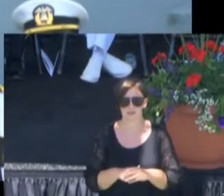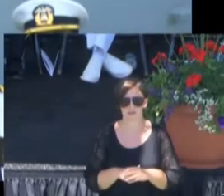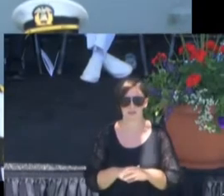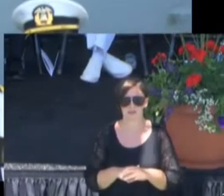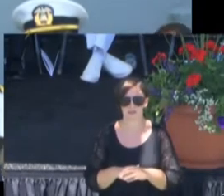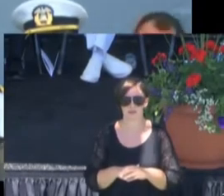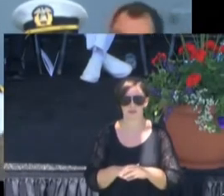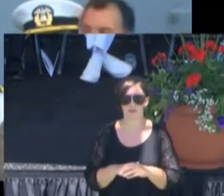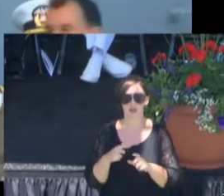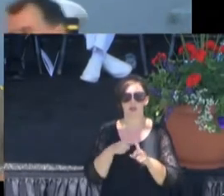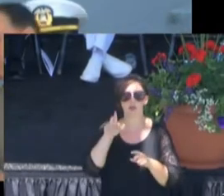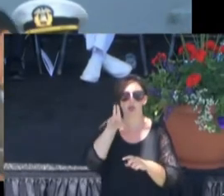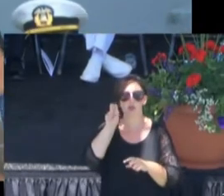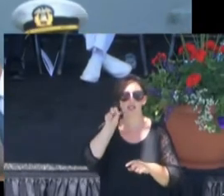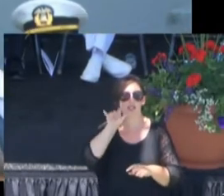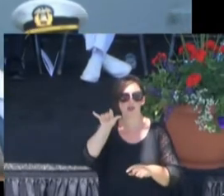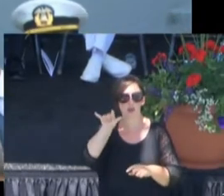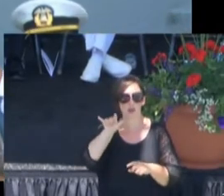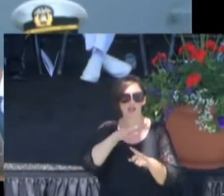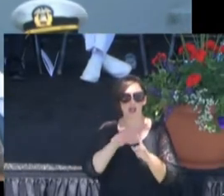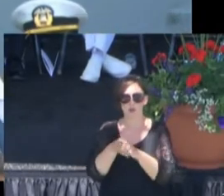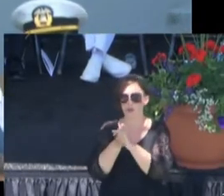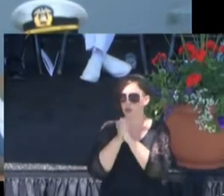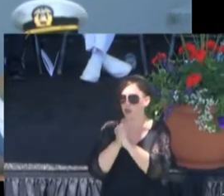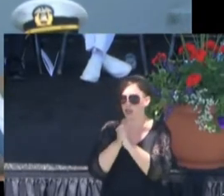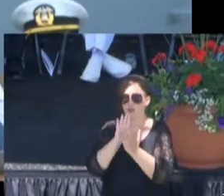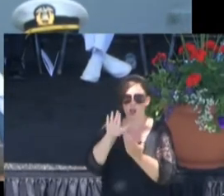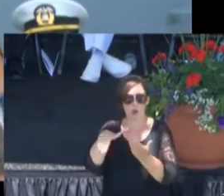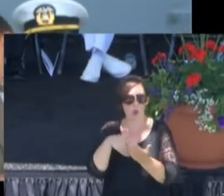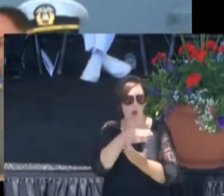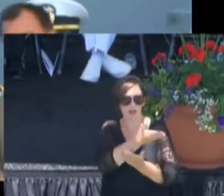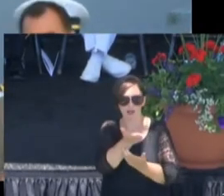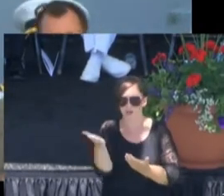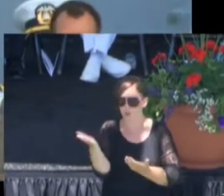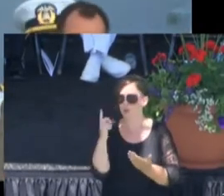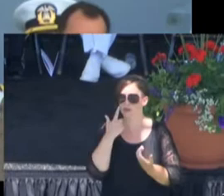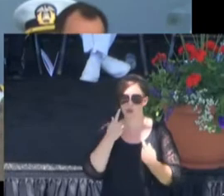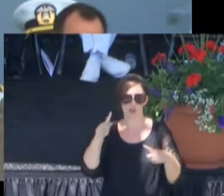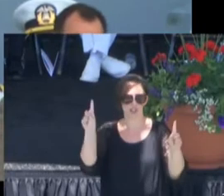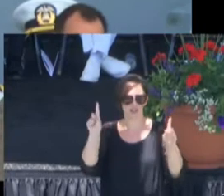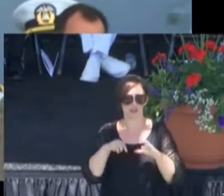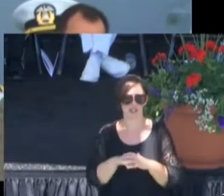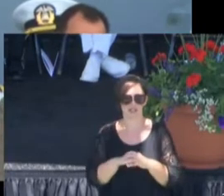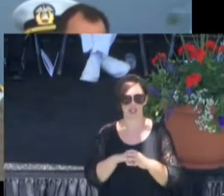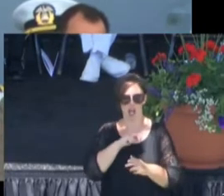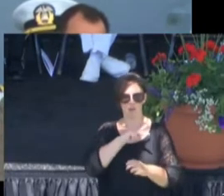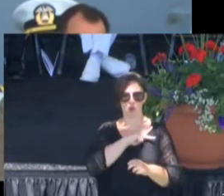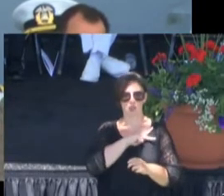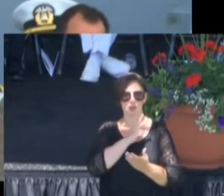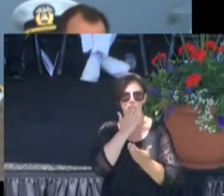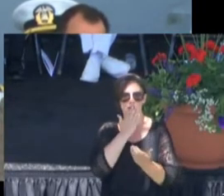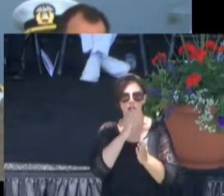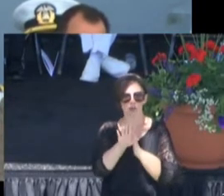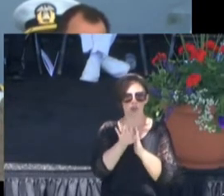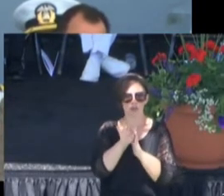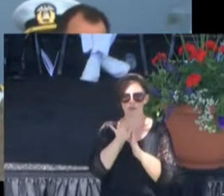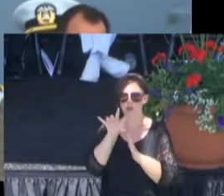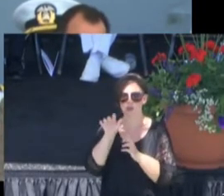On behalf of the United States Air Force, I congratulate all of you on a fine achievement. I personally thank you for choosing to serve